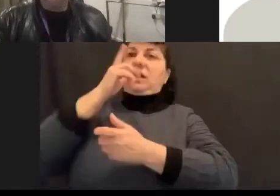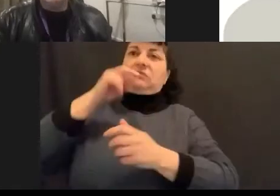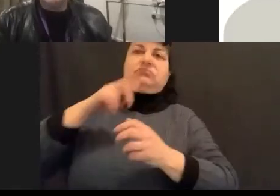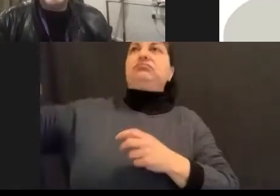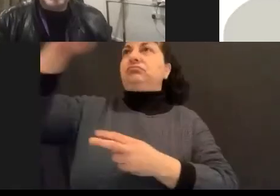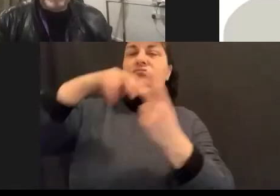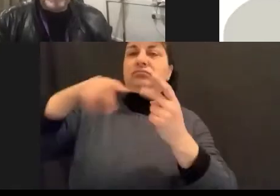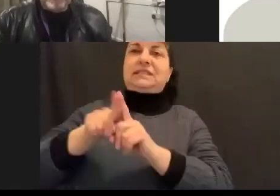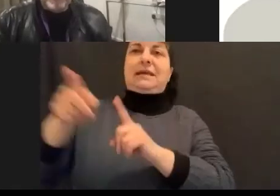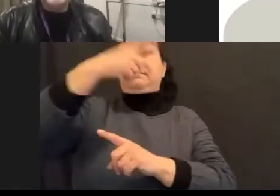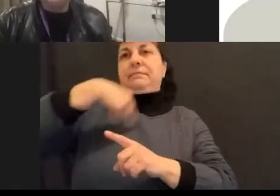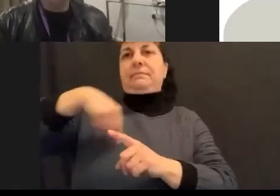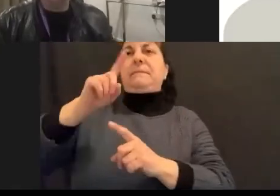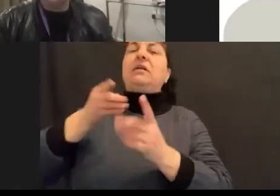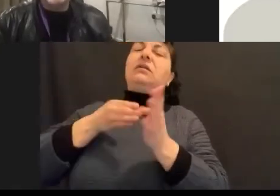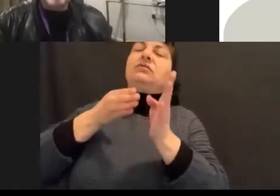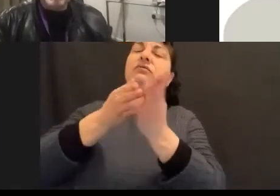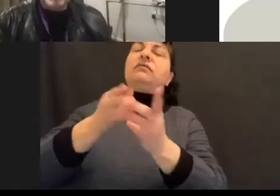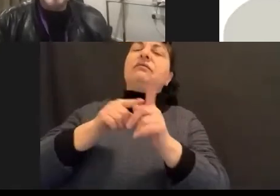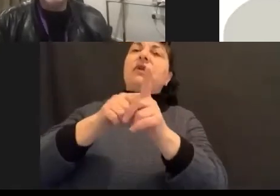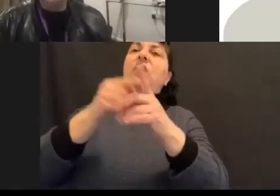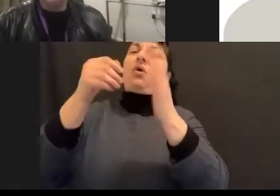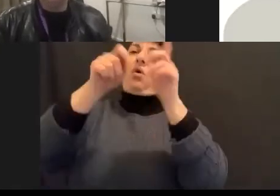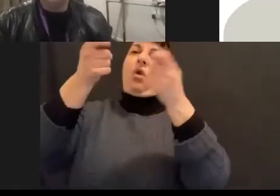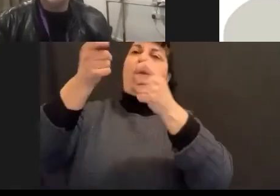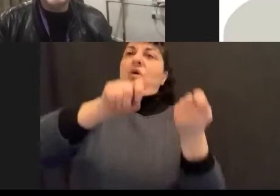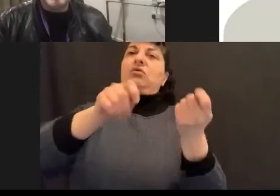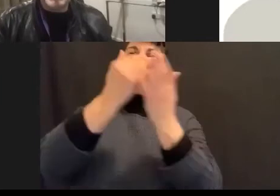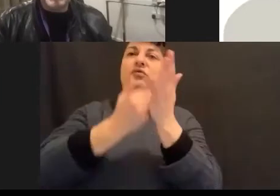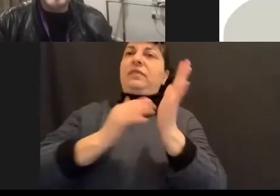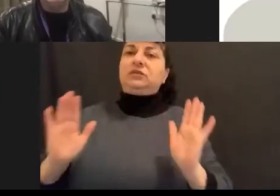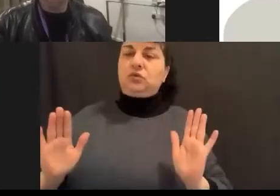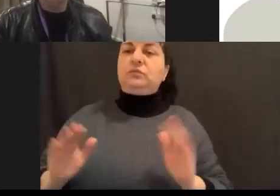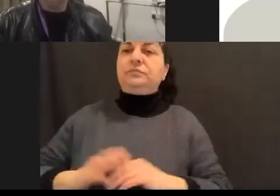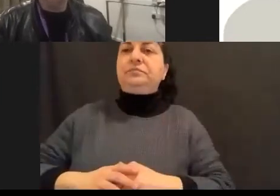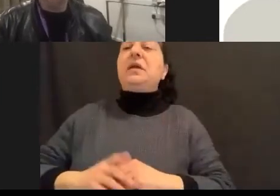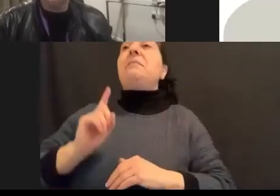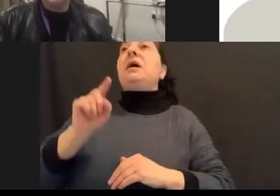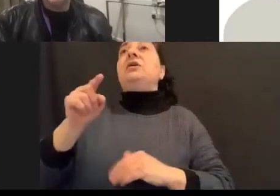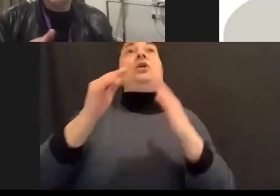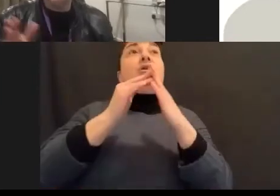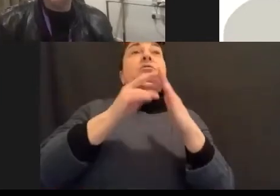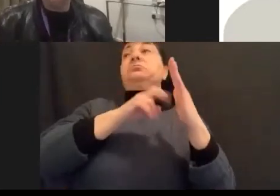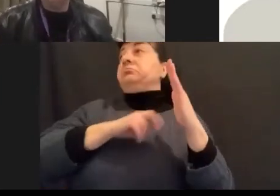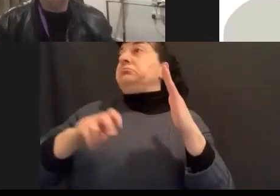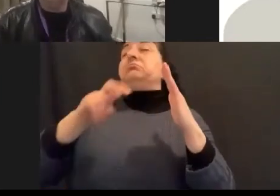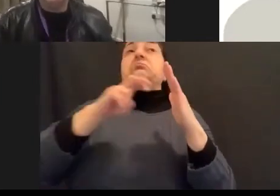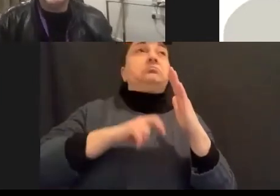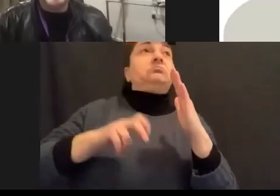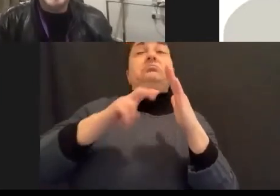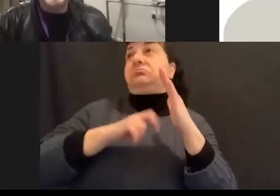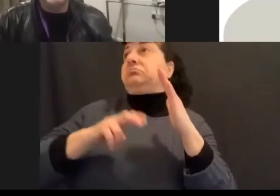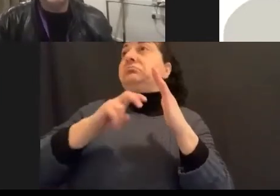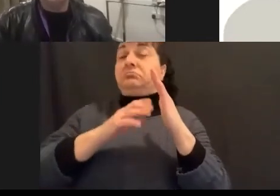That's the reason for it. So in your quarantine period, if you stay well and everyone's well, it's increasingly likely that your